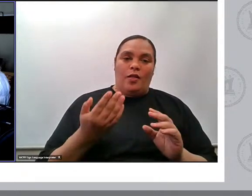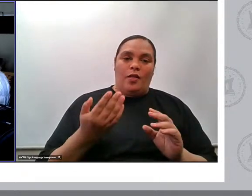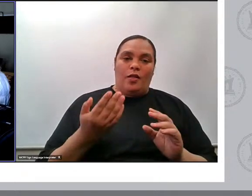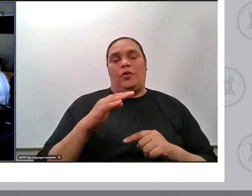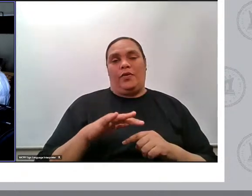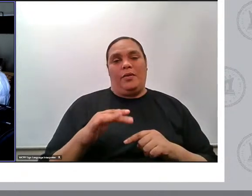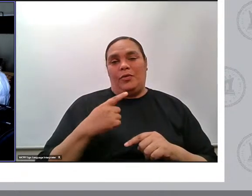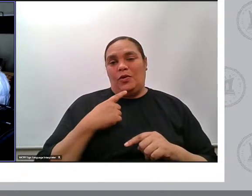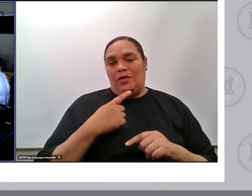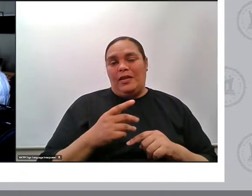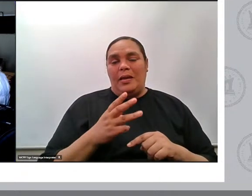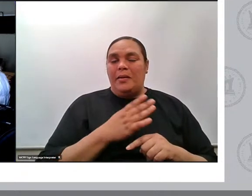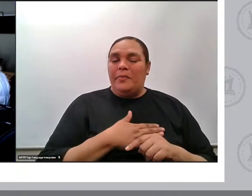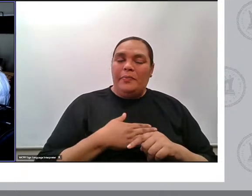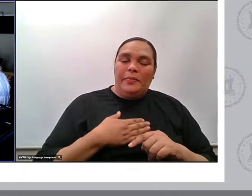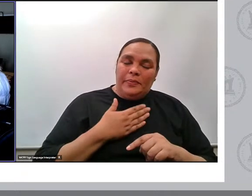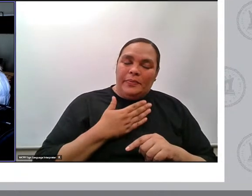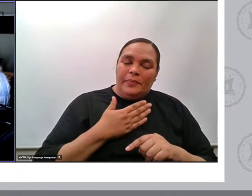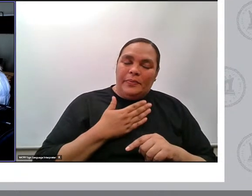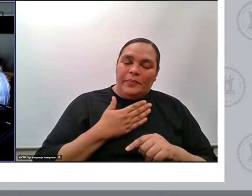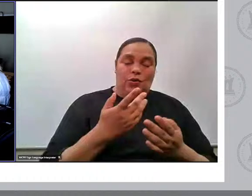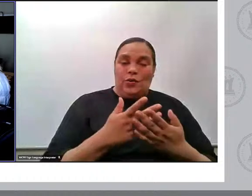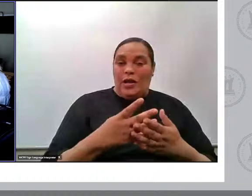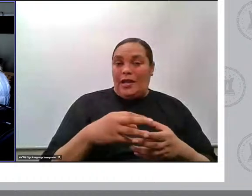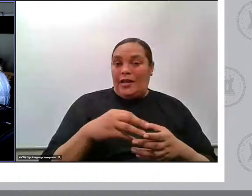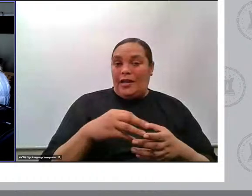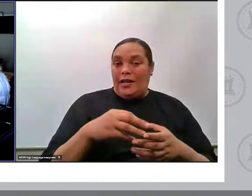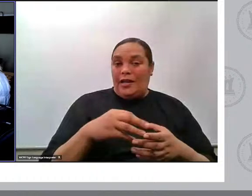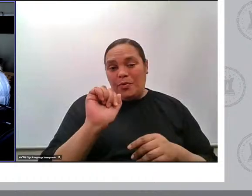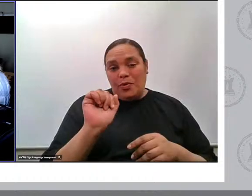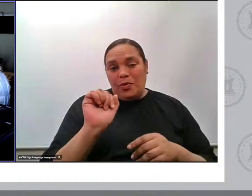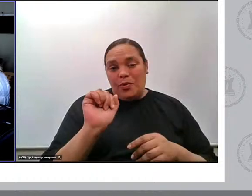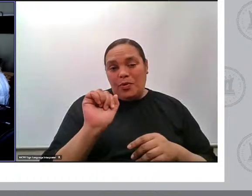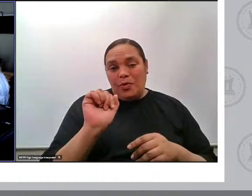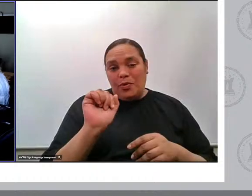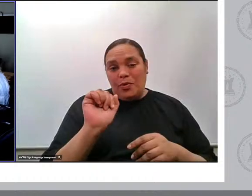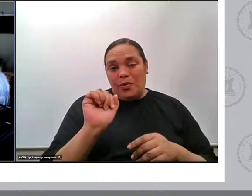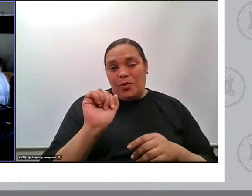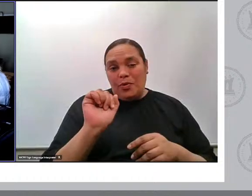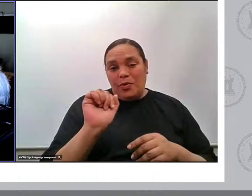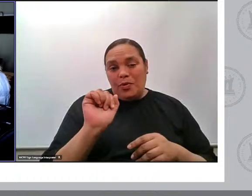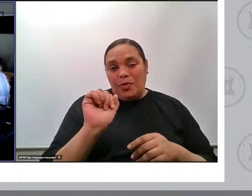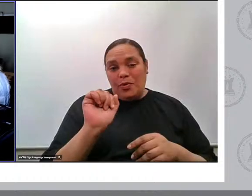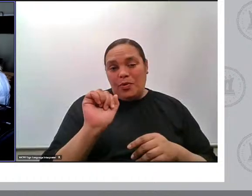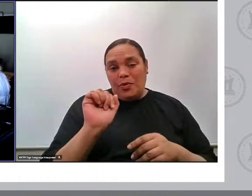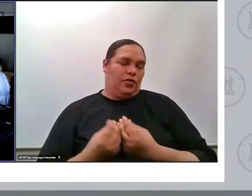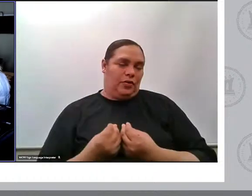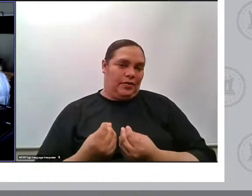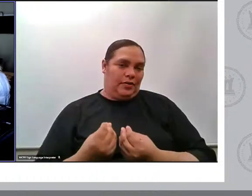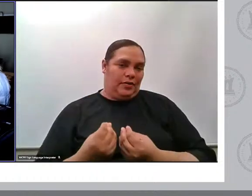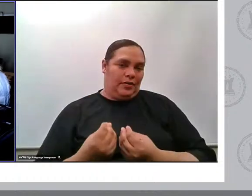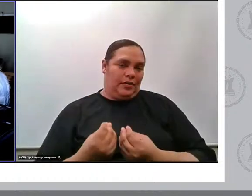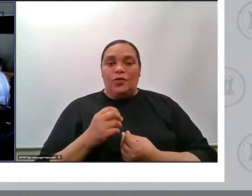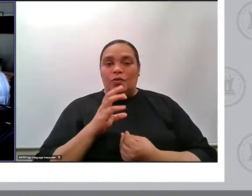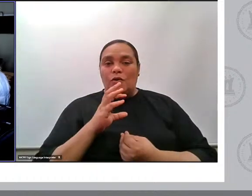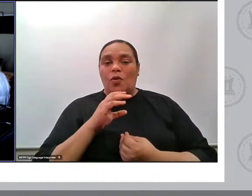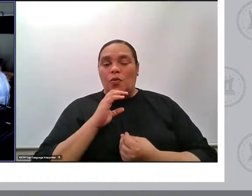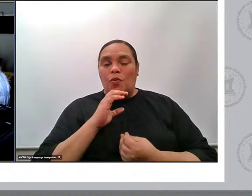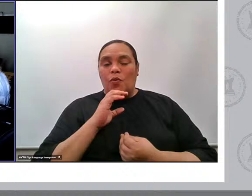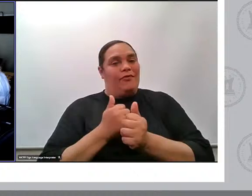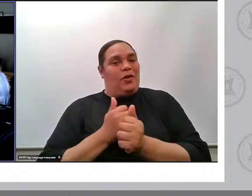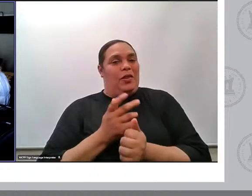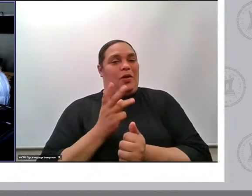say, please, could you include your name in terms of a nomination? So we would follow up